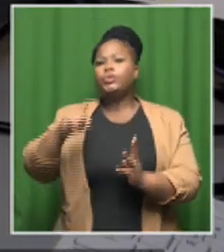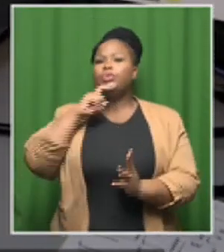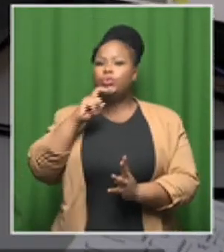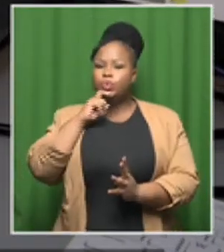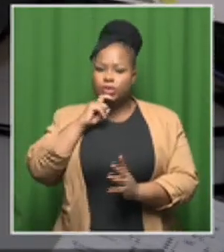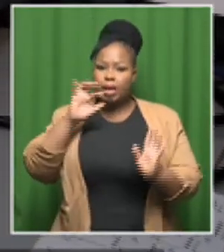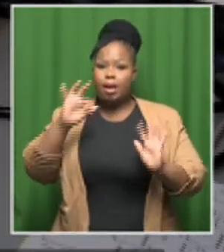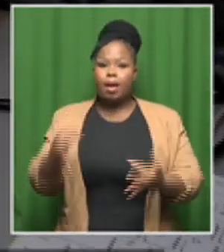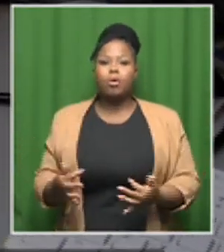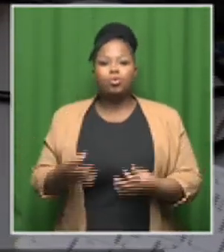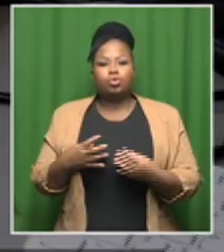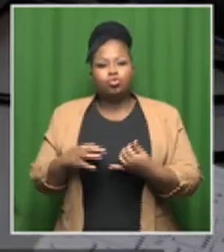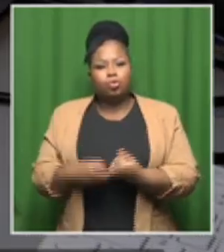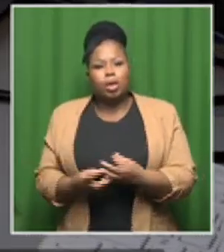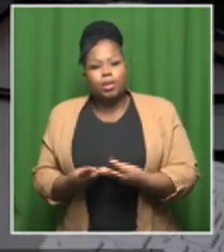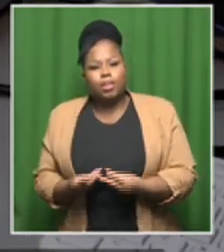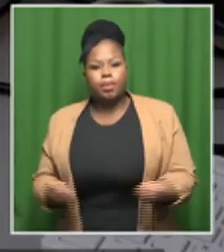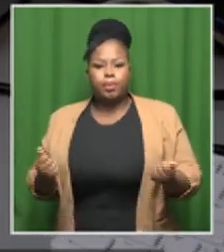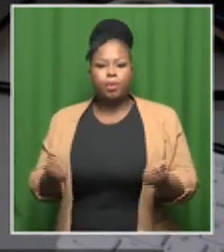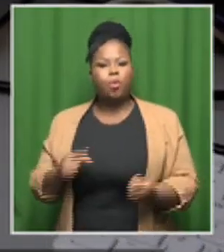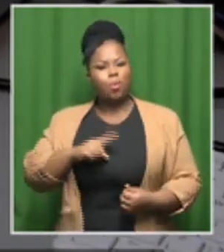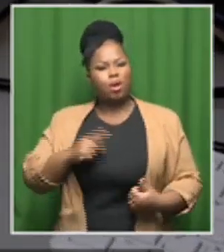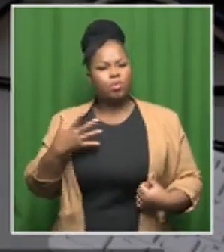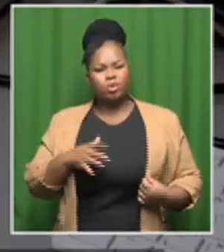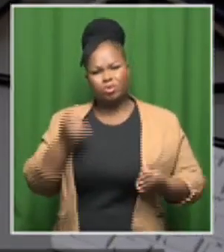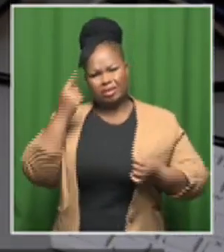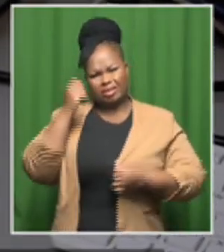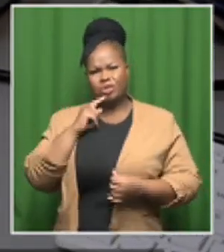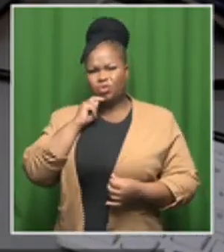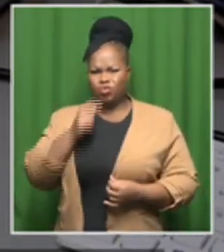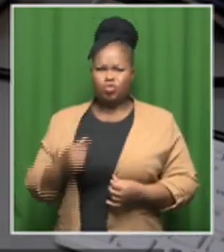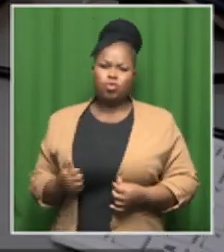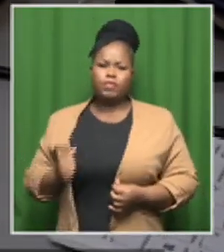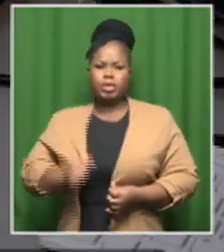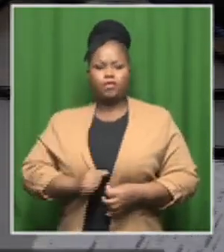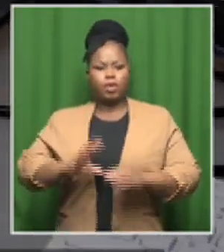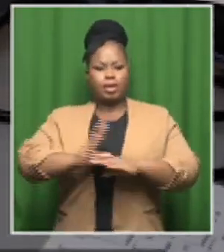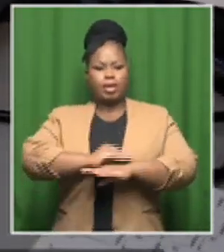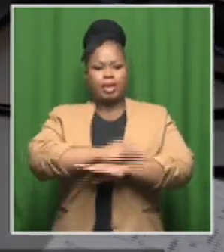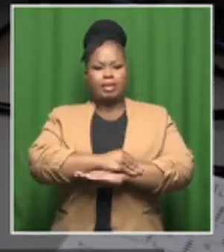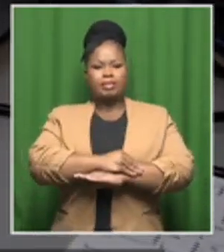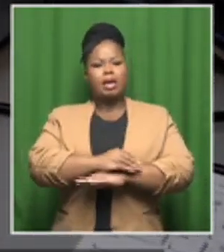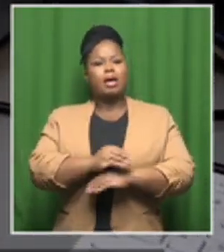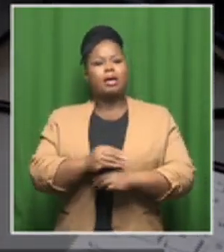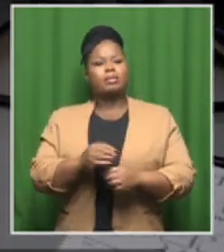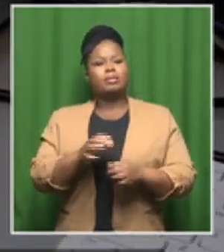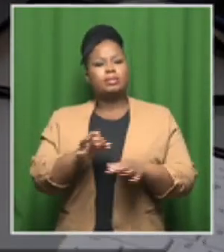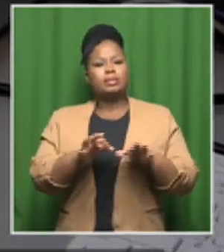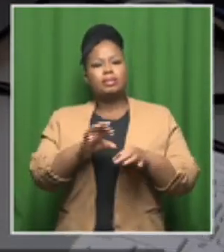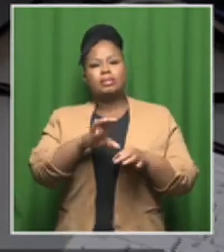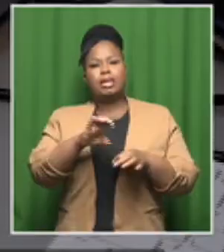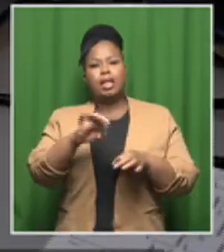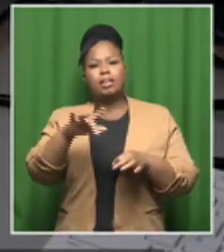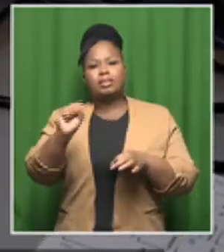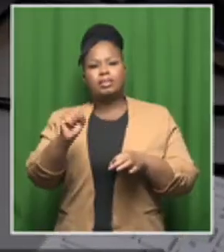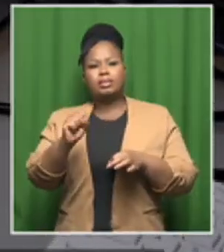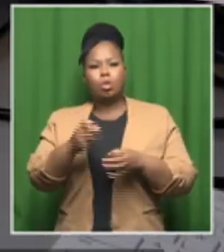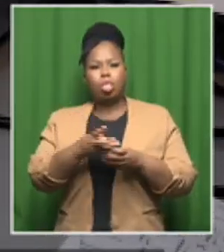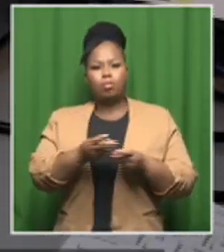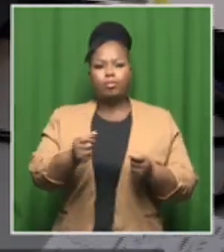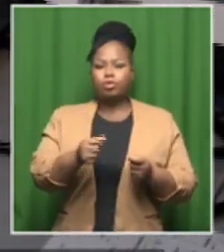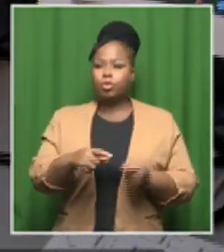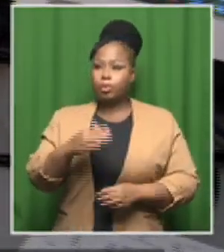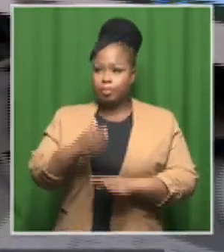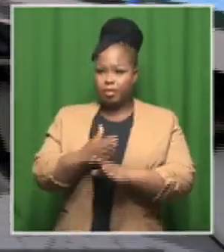because we need to understand exactly how does a drug result in cancer cell death, so that when we now take it to humans, we understand